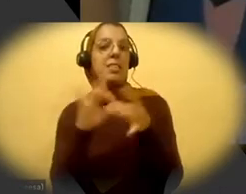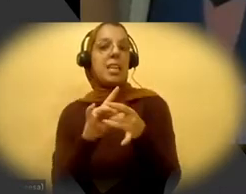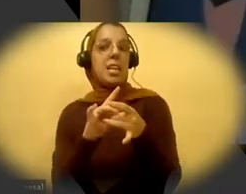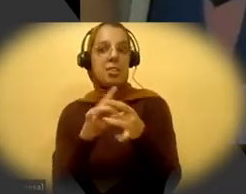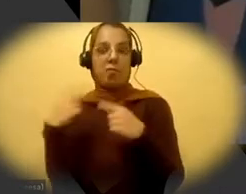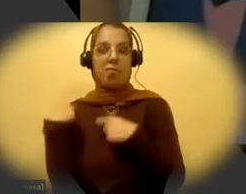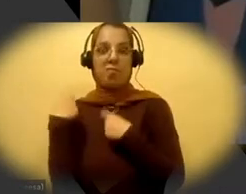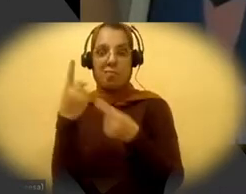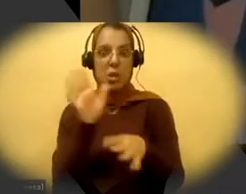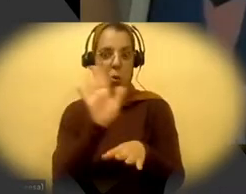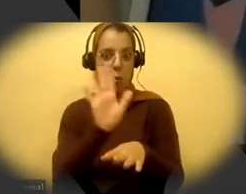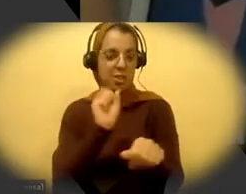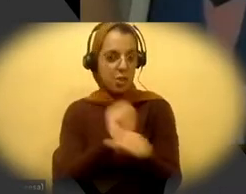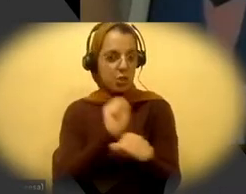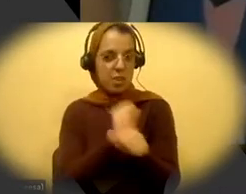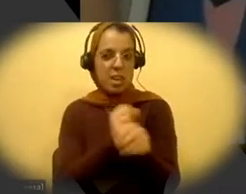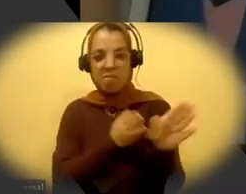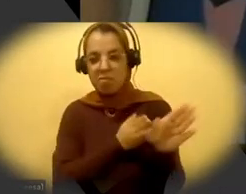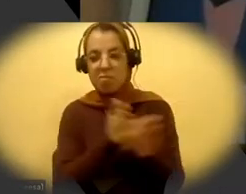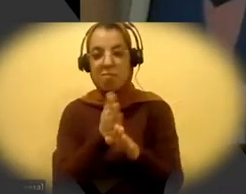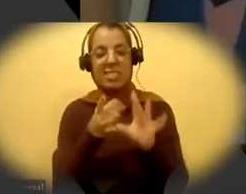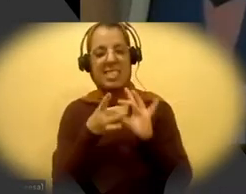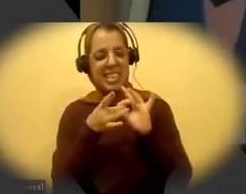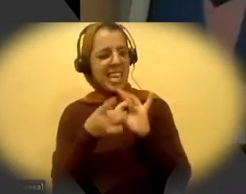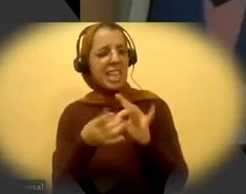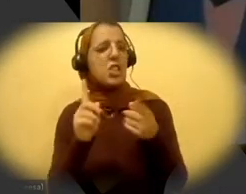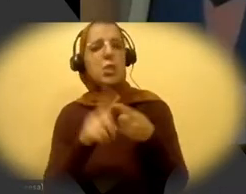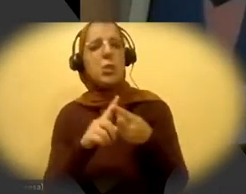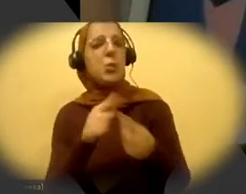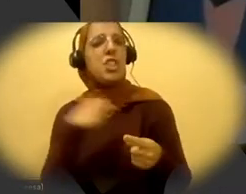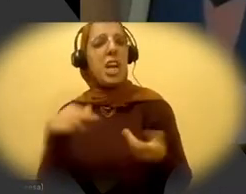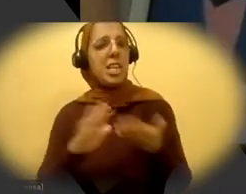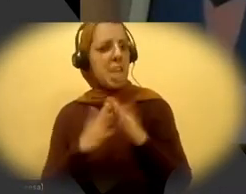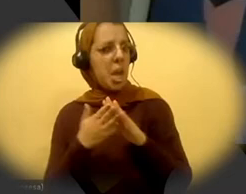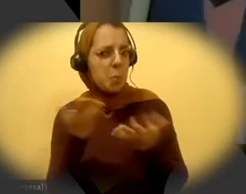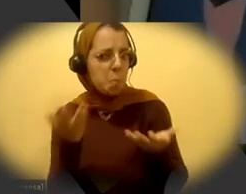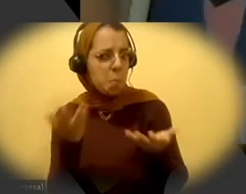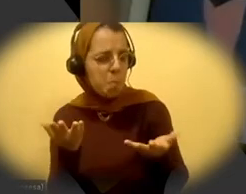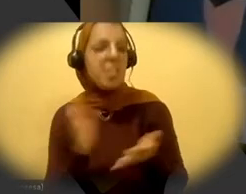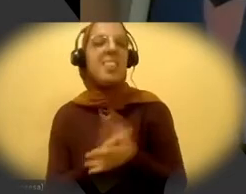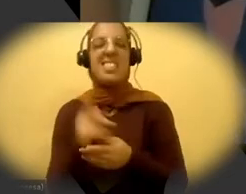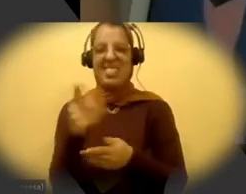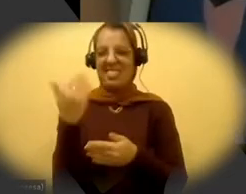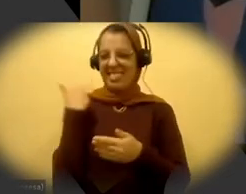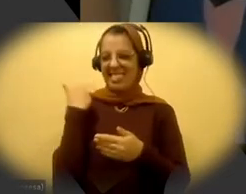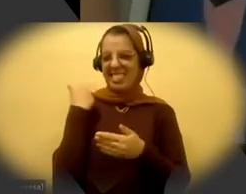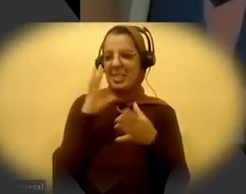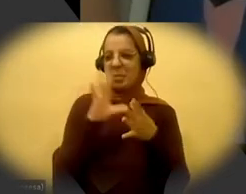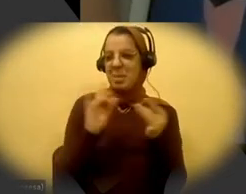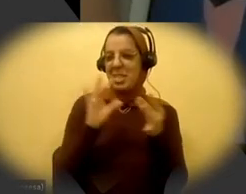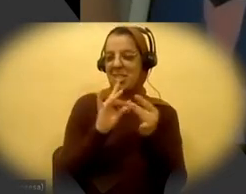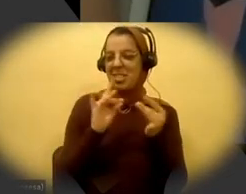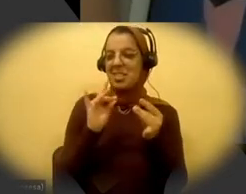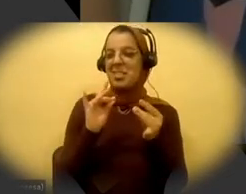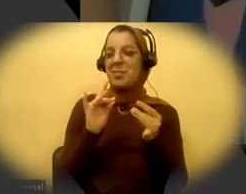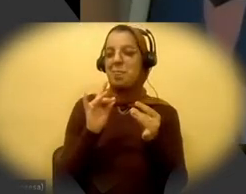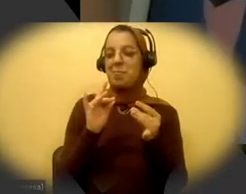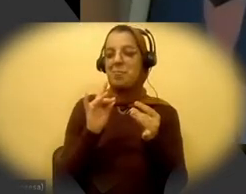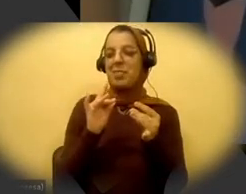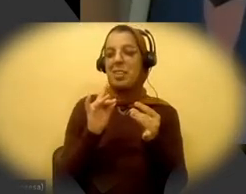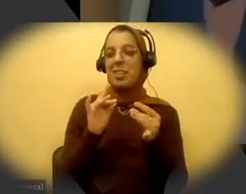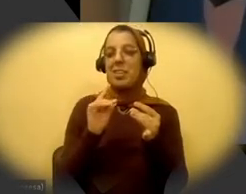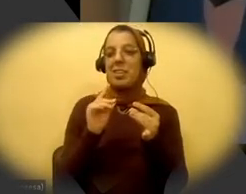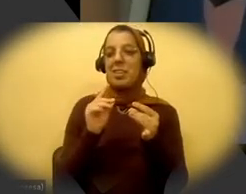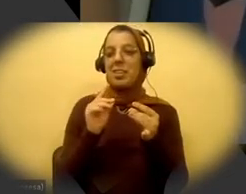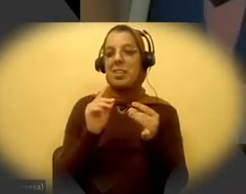career to Chinatown? I know you were saying you were saying before something that you don't necessarily associate